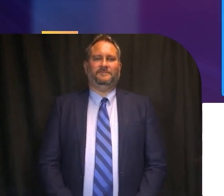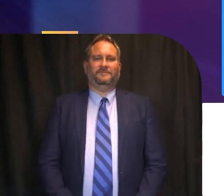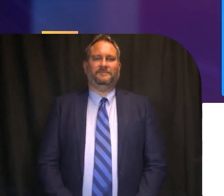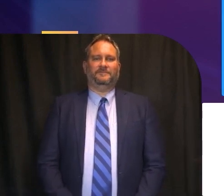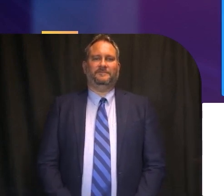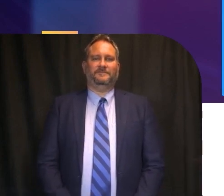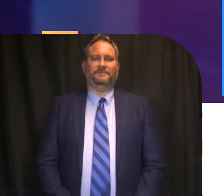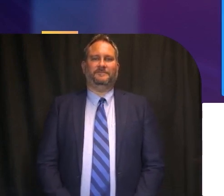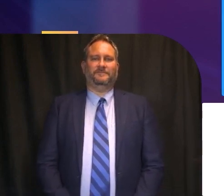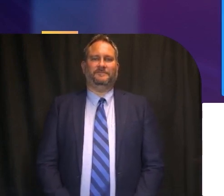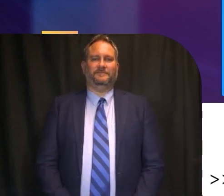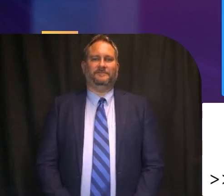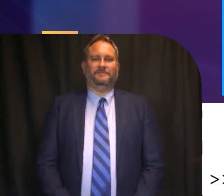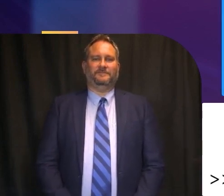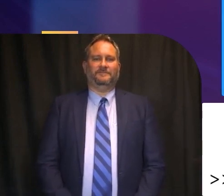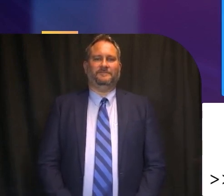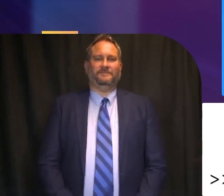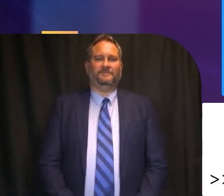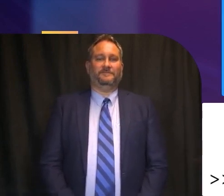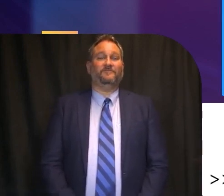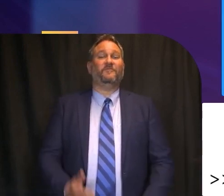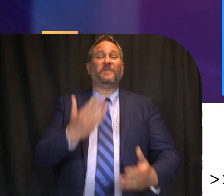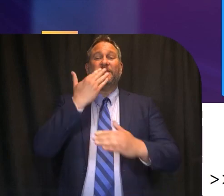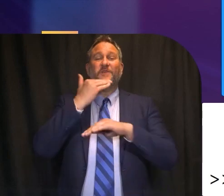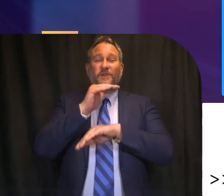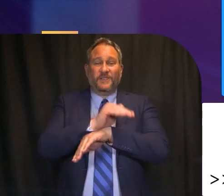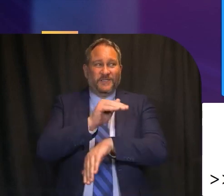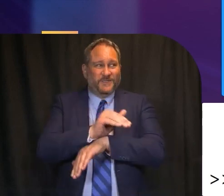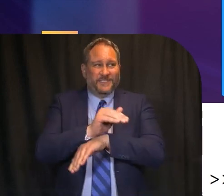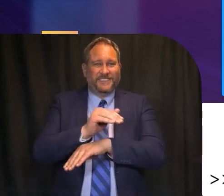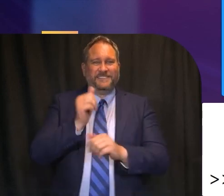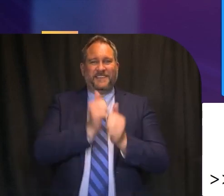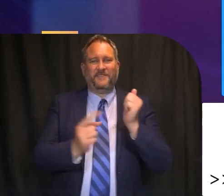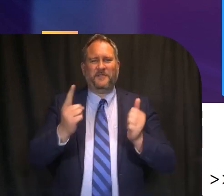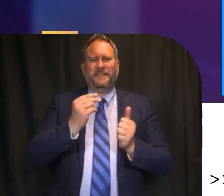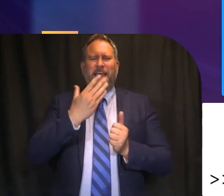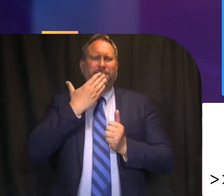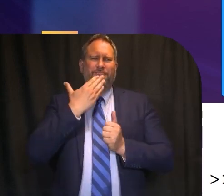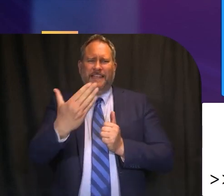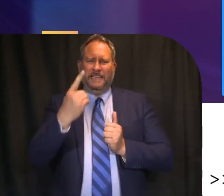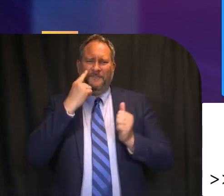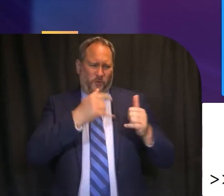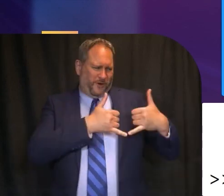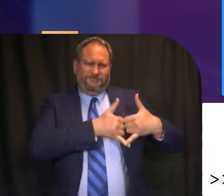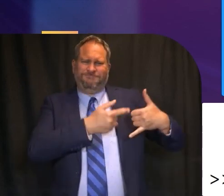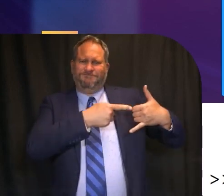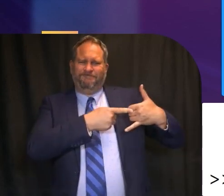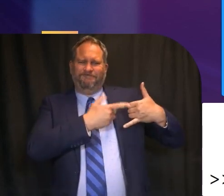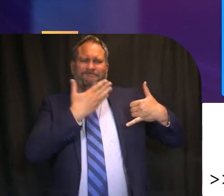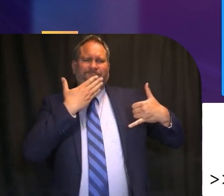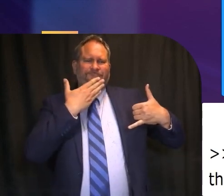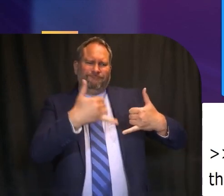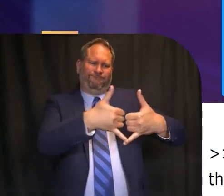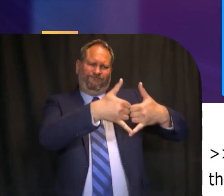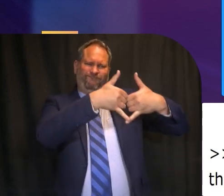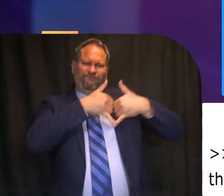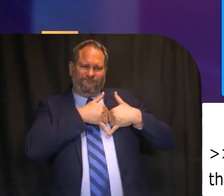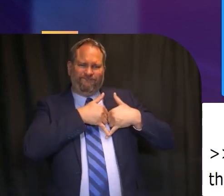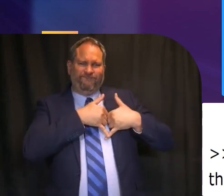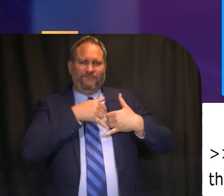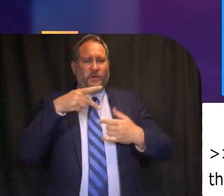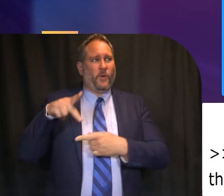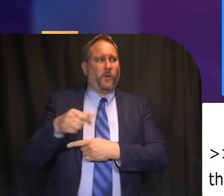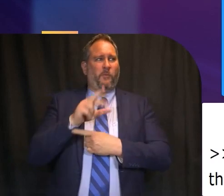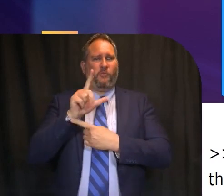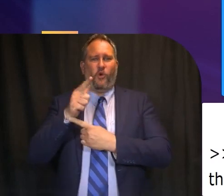Good evening, everyone, and thank you for awarding Chris and I the Paul G. Hearn Emerging Leader Award. We are truly humbled,